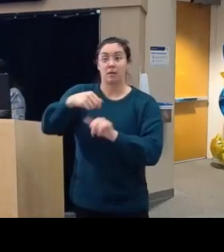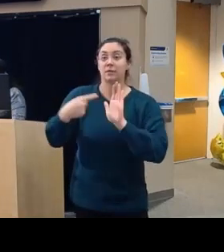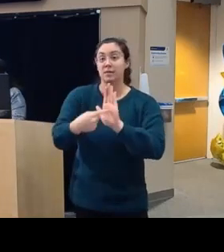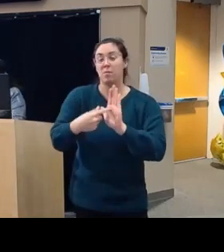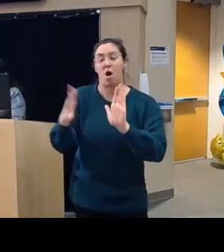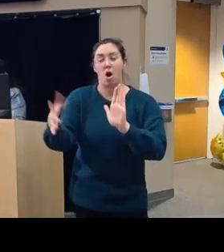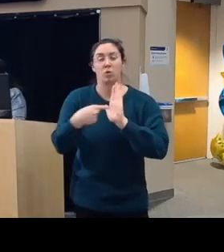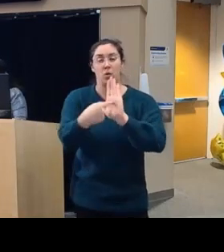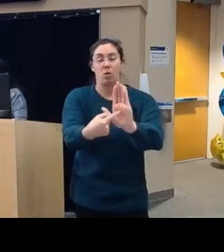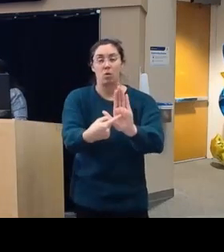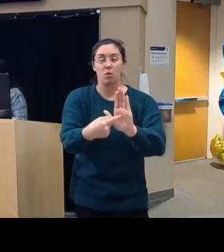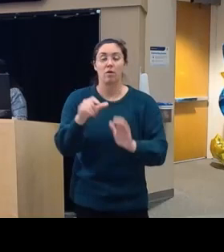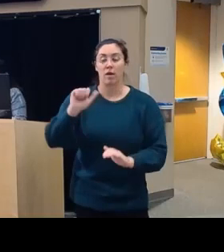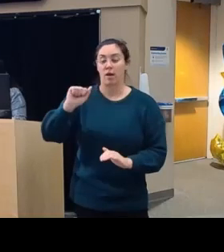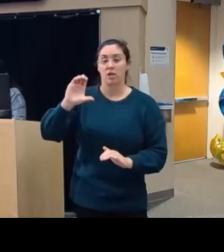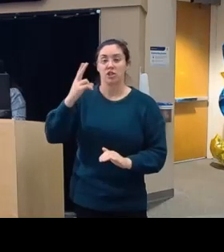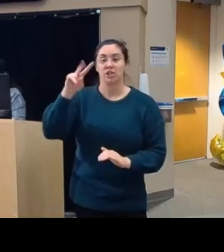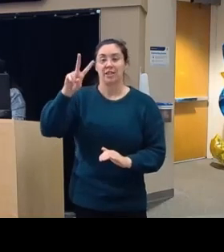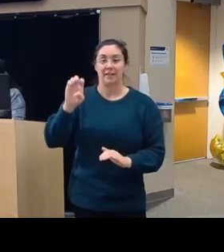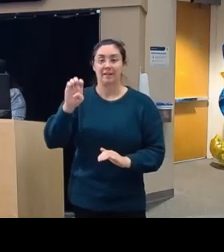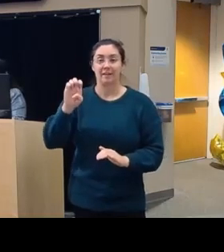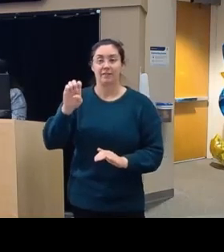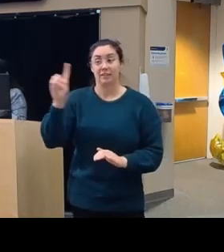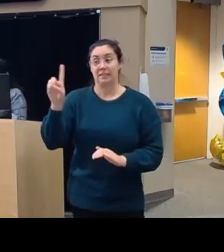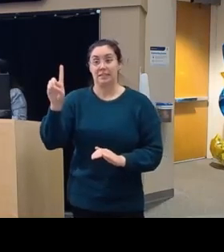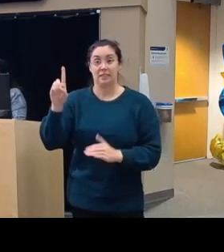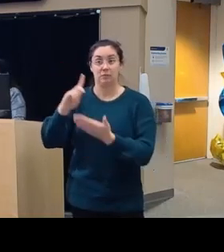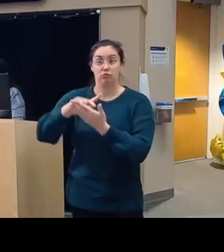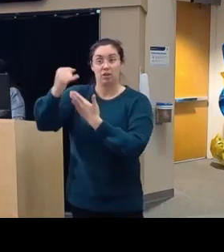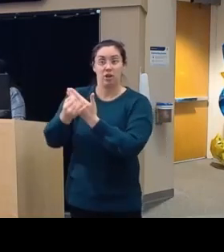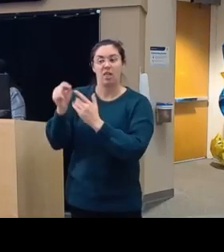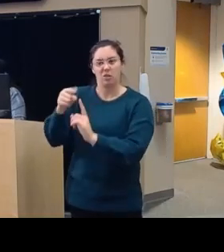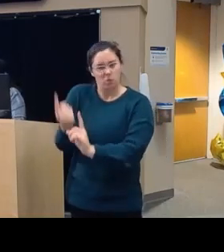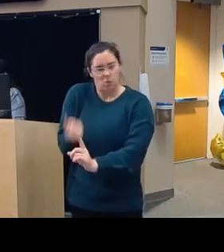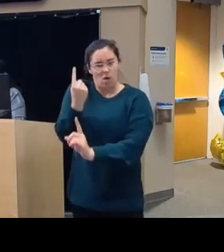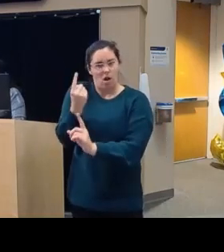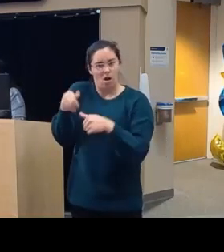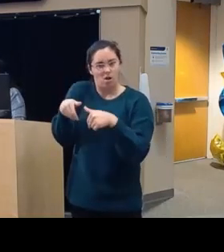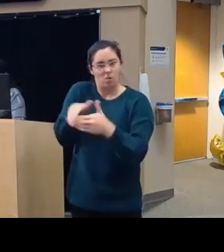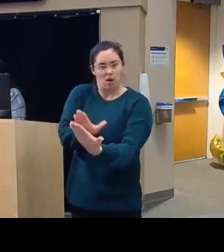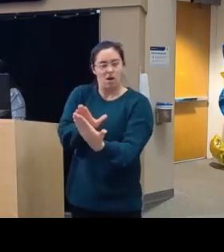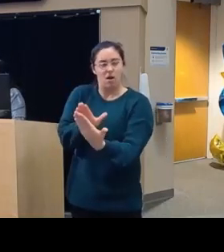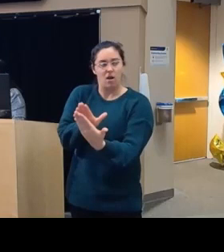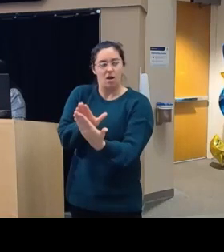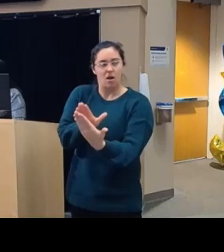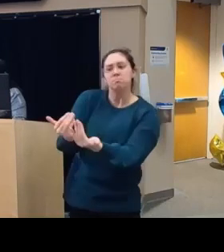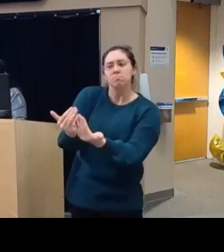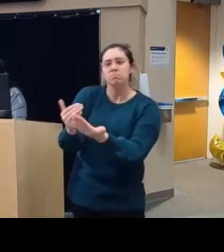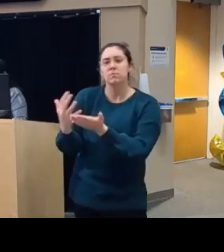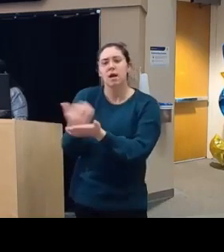of which I showed you with the ACHIEVE D project, is a way to get that information,